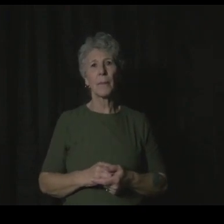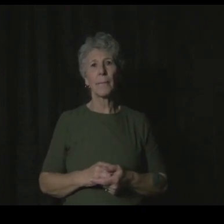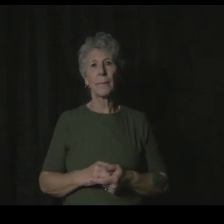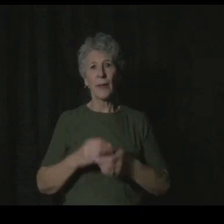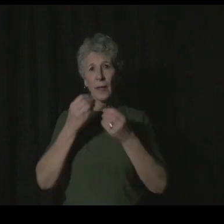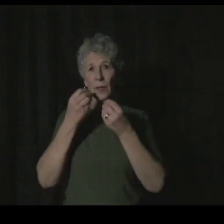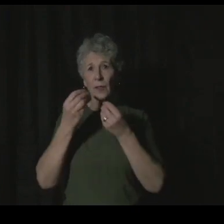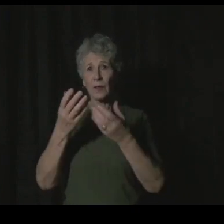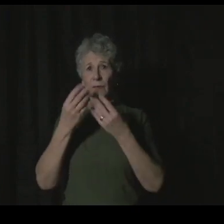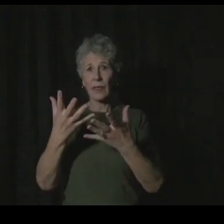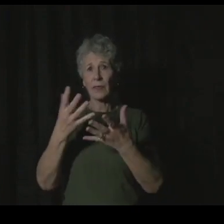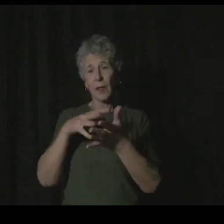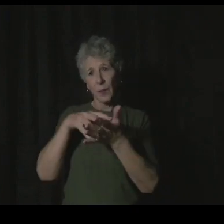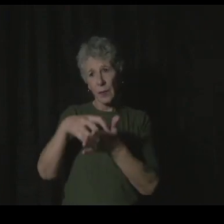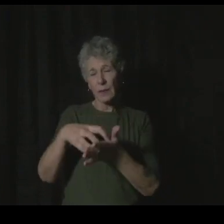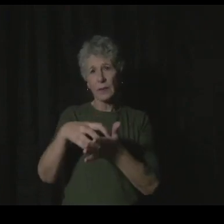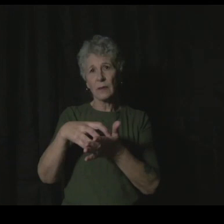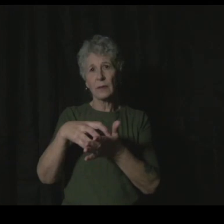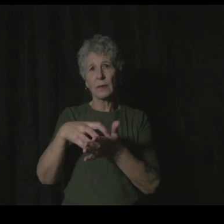confess our weakness